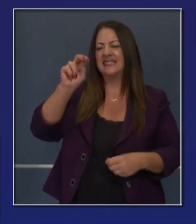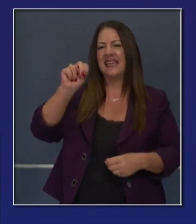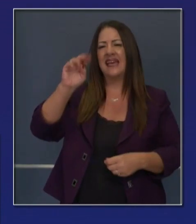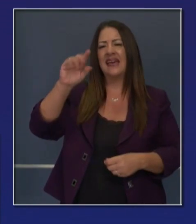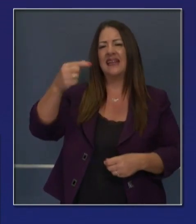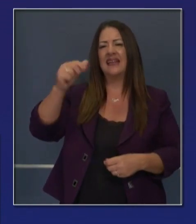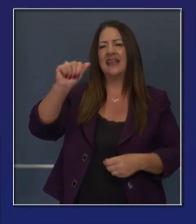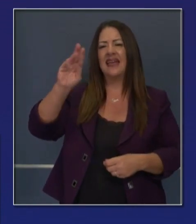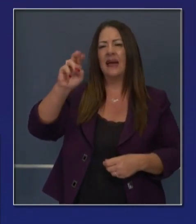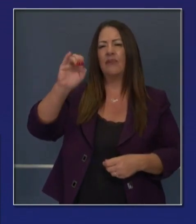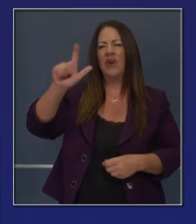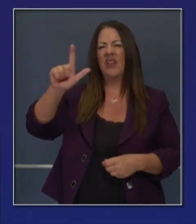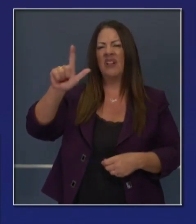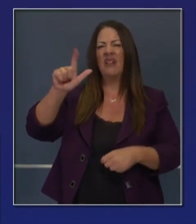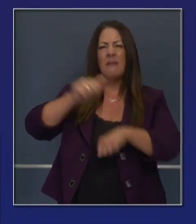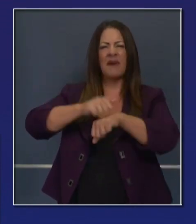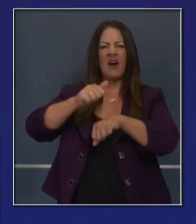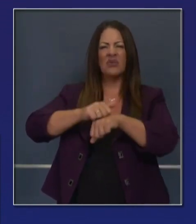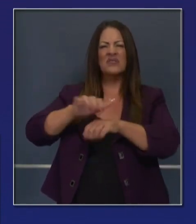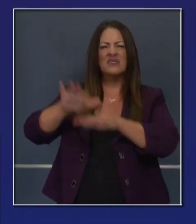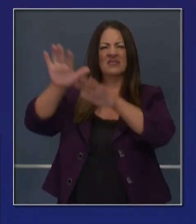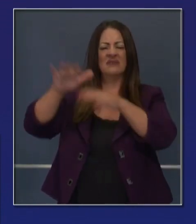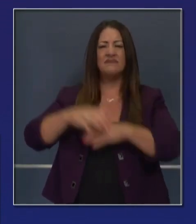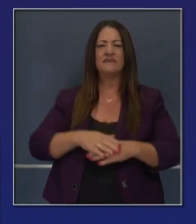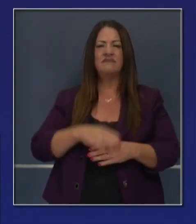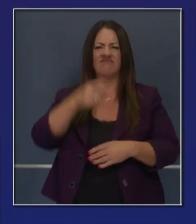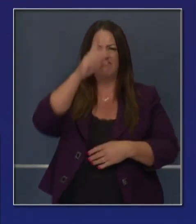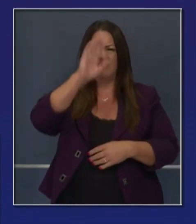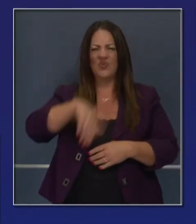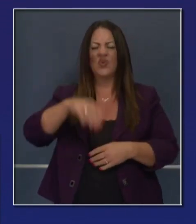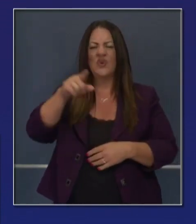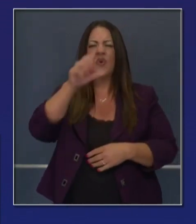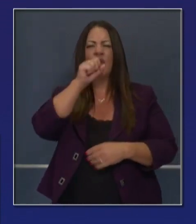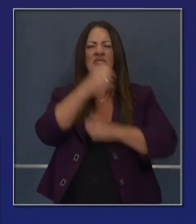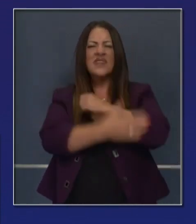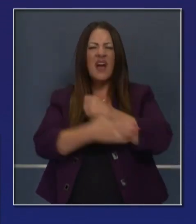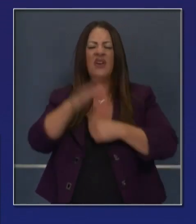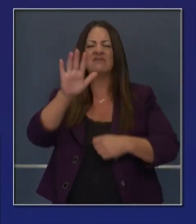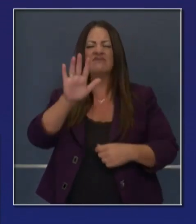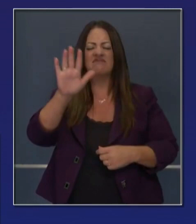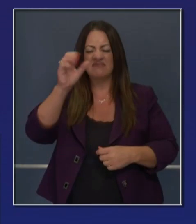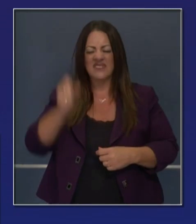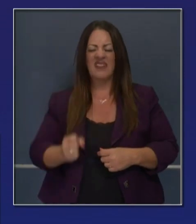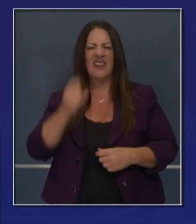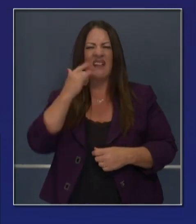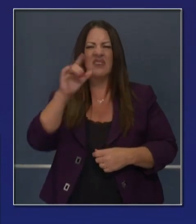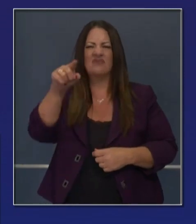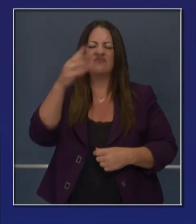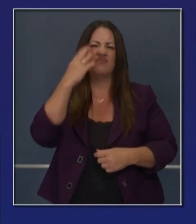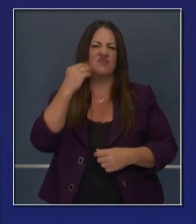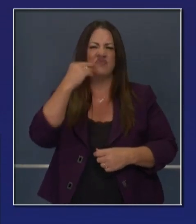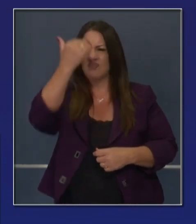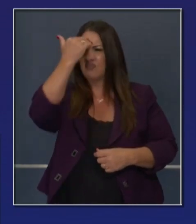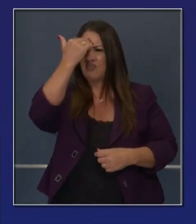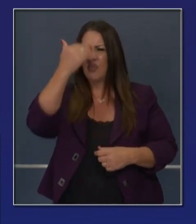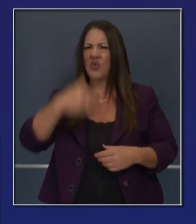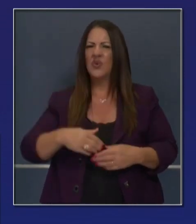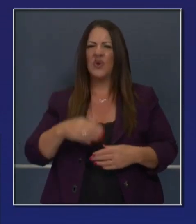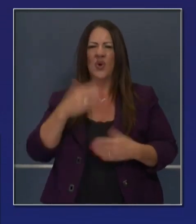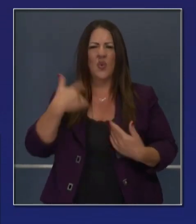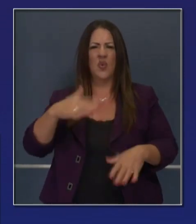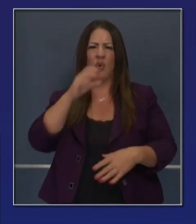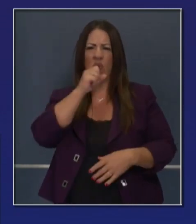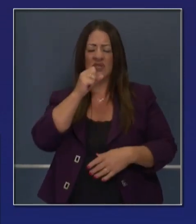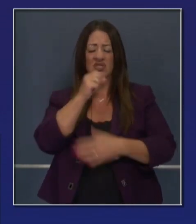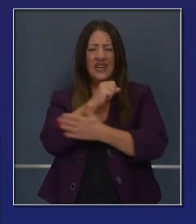know well the extraordinary gusts that you're experiencing and just the ongoing winds. But 88 miles per